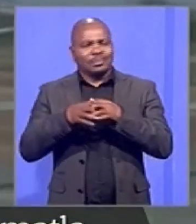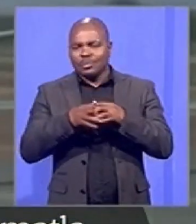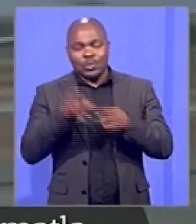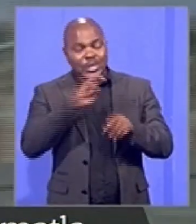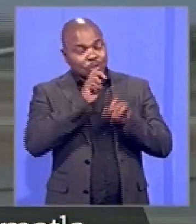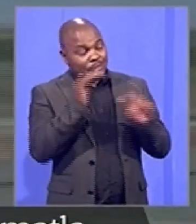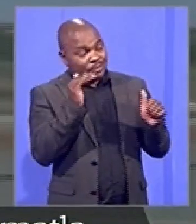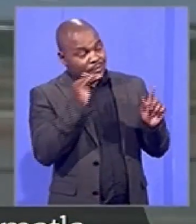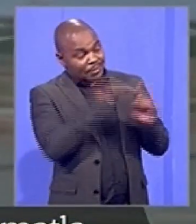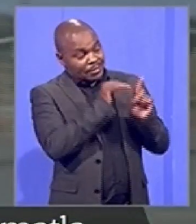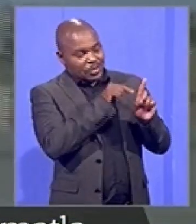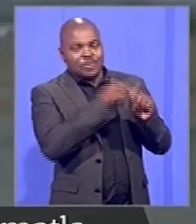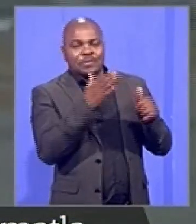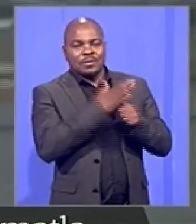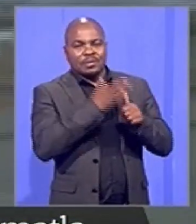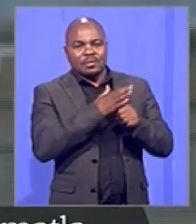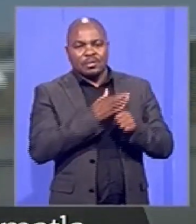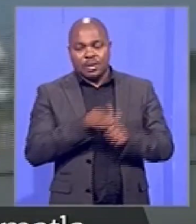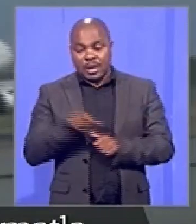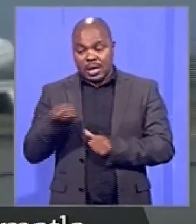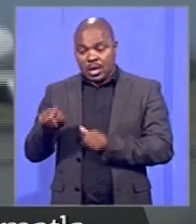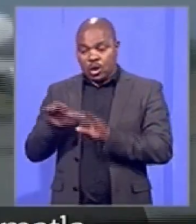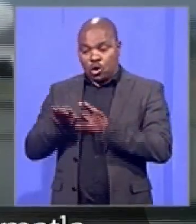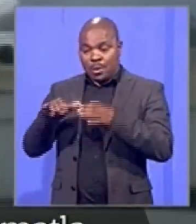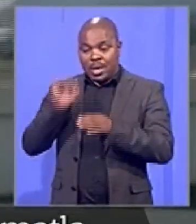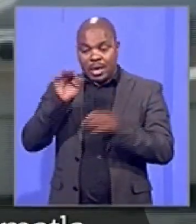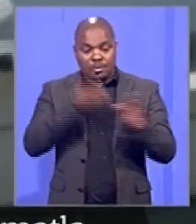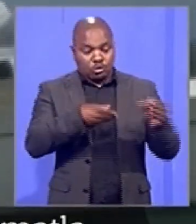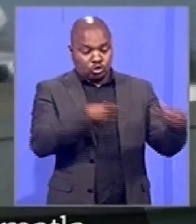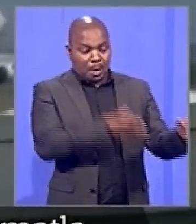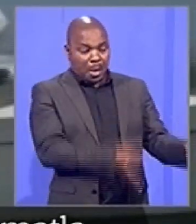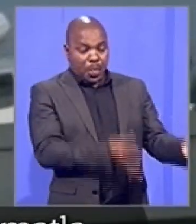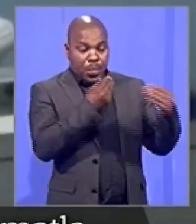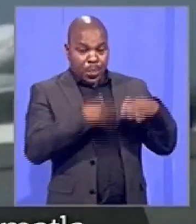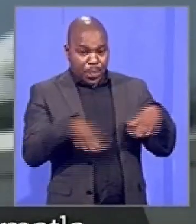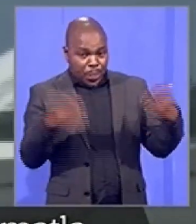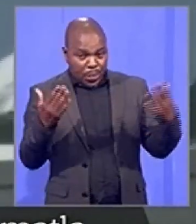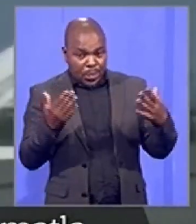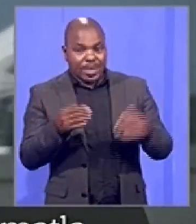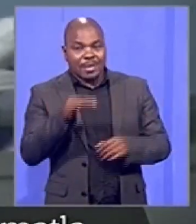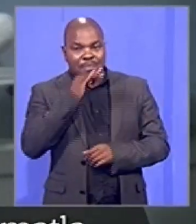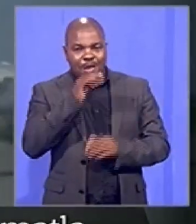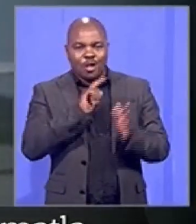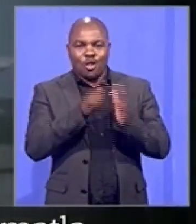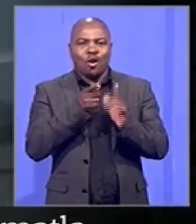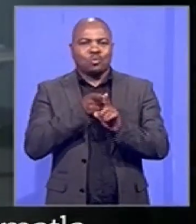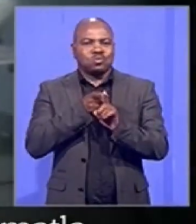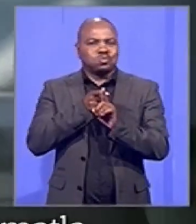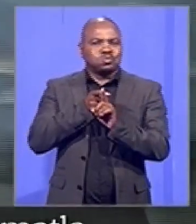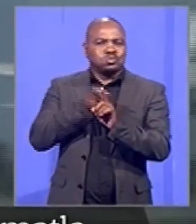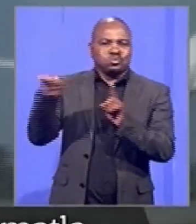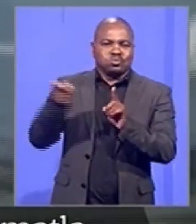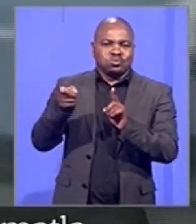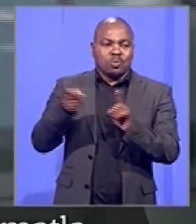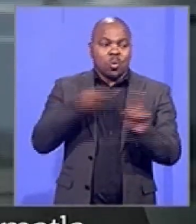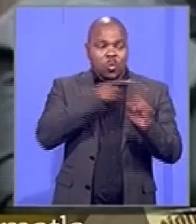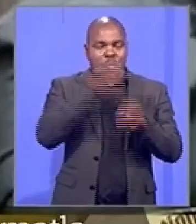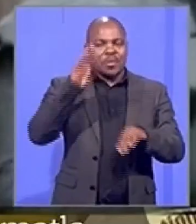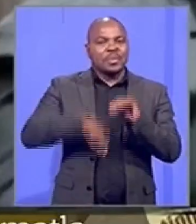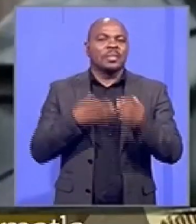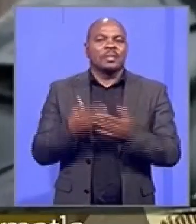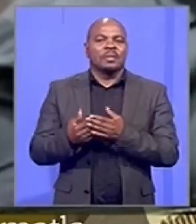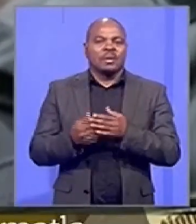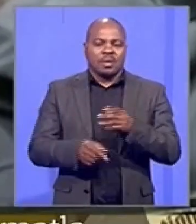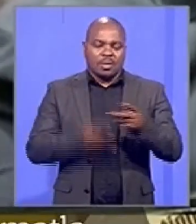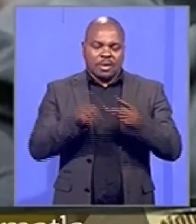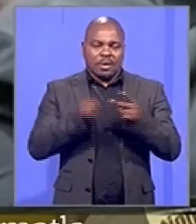Ho ya ka molao haeba komiti e ntse e so fumane ditokomane tse hlokahalang ho e ka ba tlolo ya molao e Gordhan a ka ilefiswang